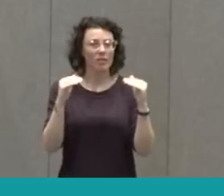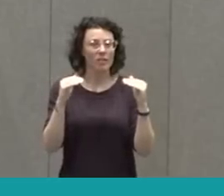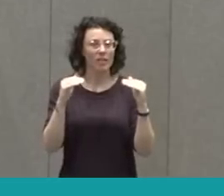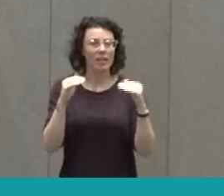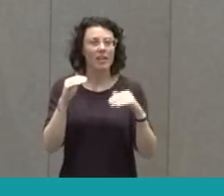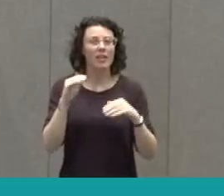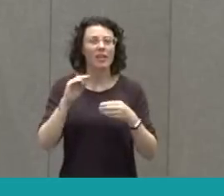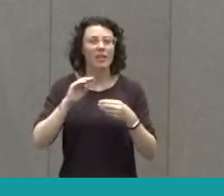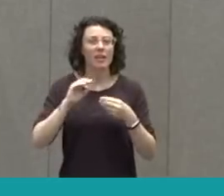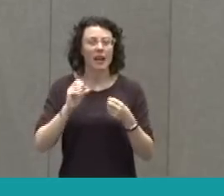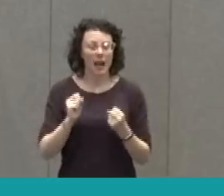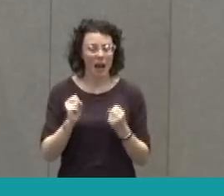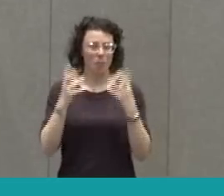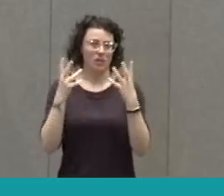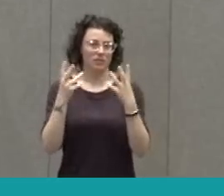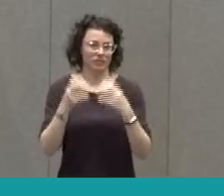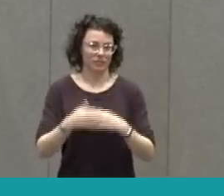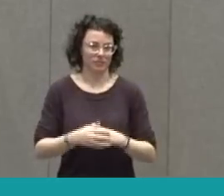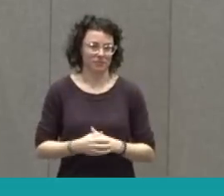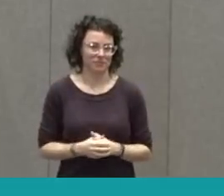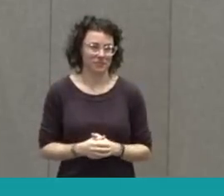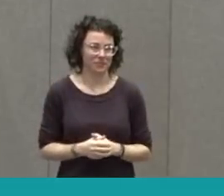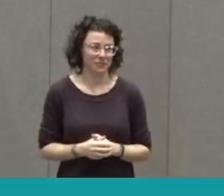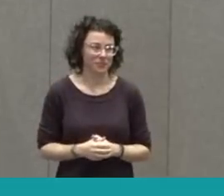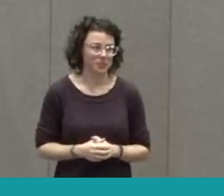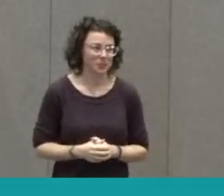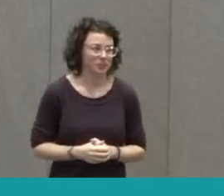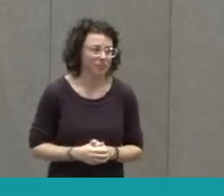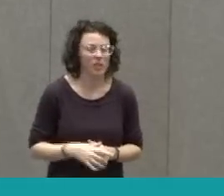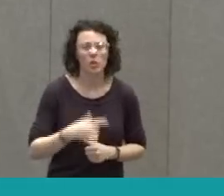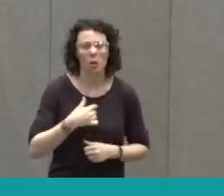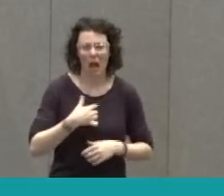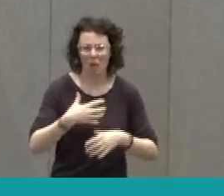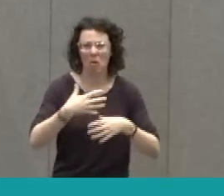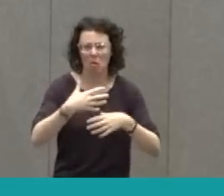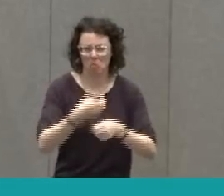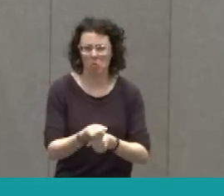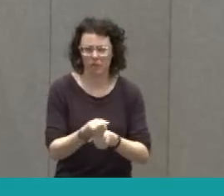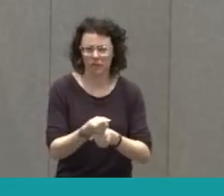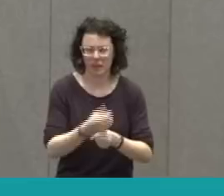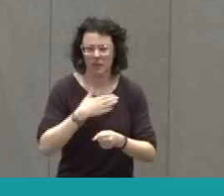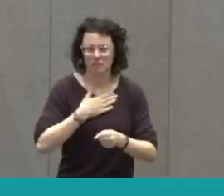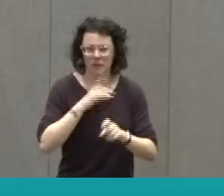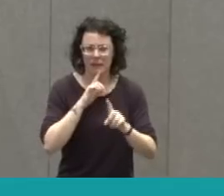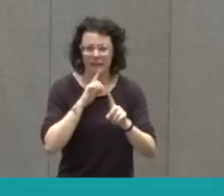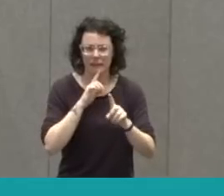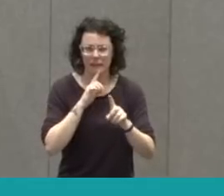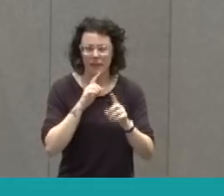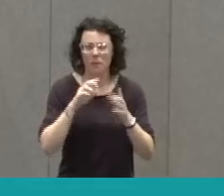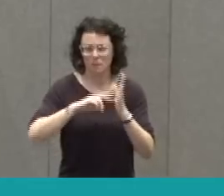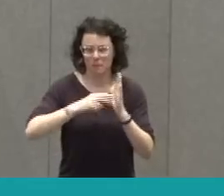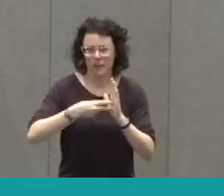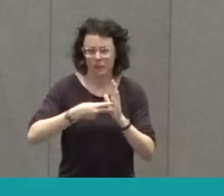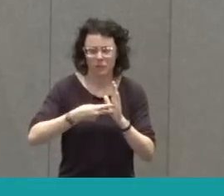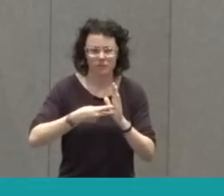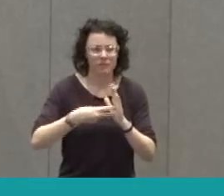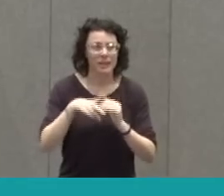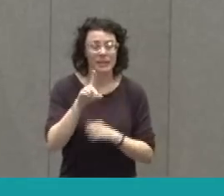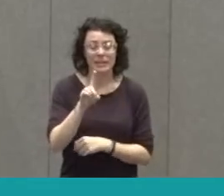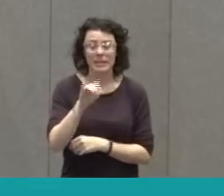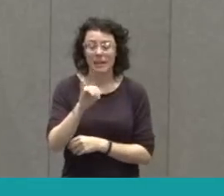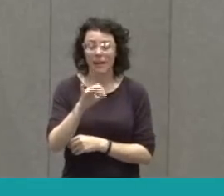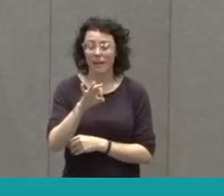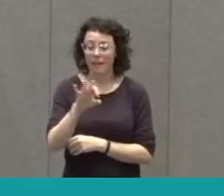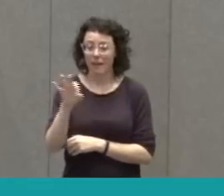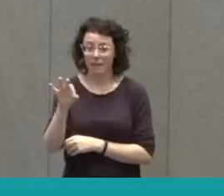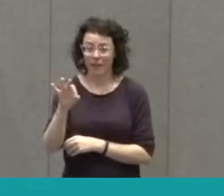different, and I'm going to abbreviate that, so DIFF is different, numerator, and I'm going to check